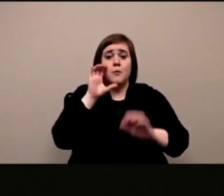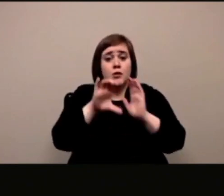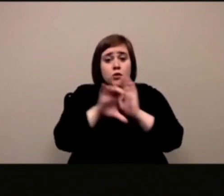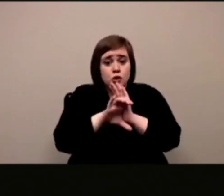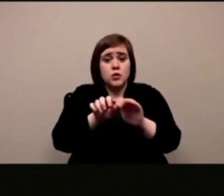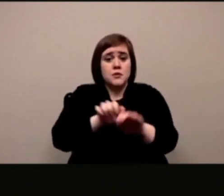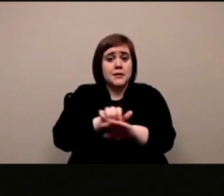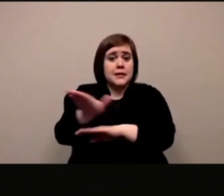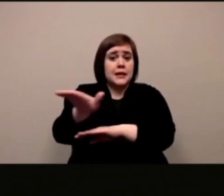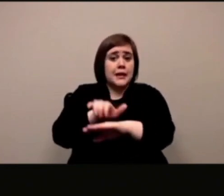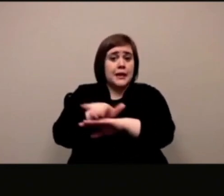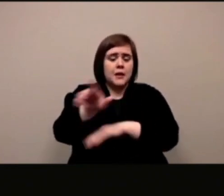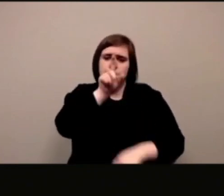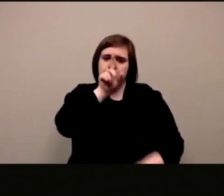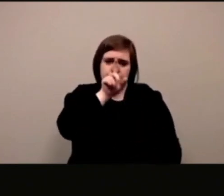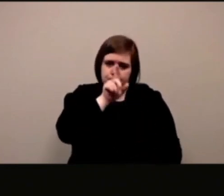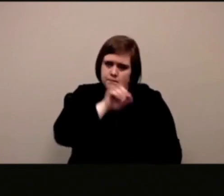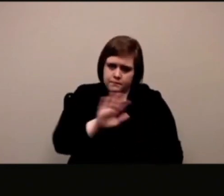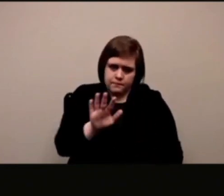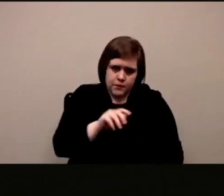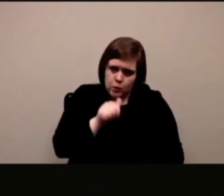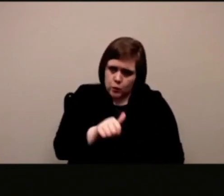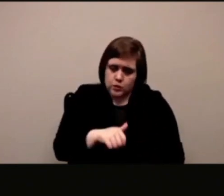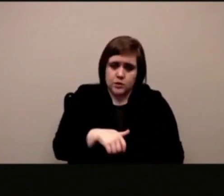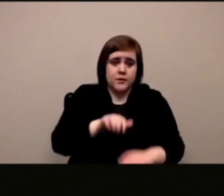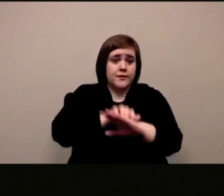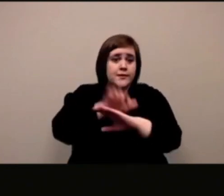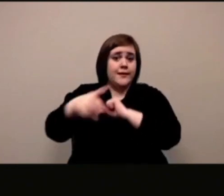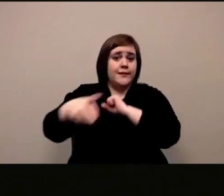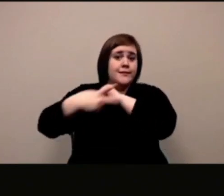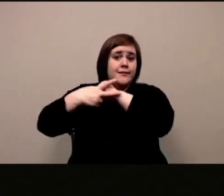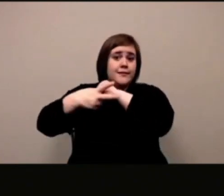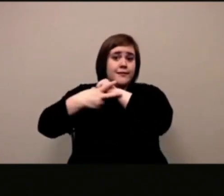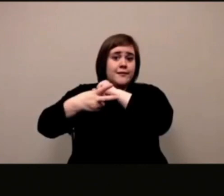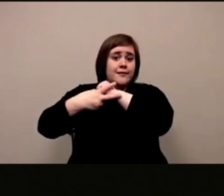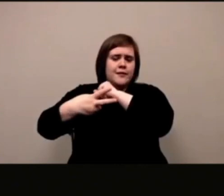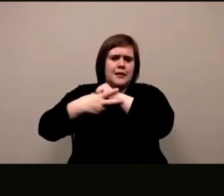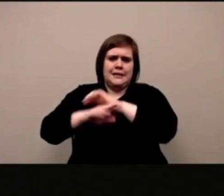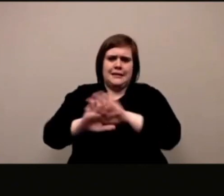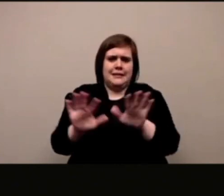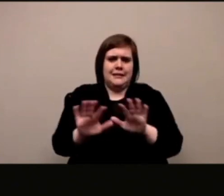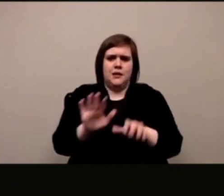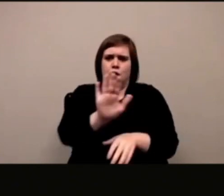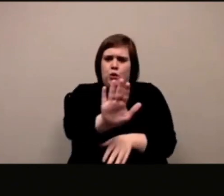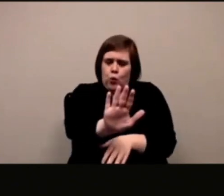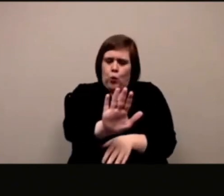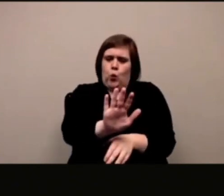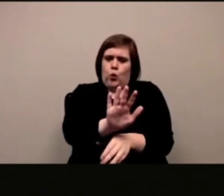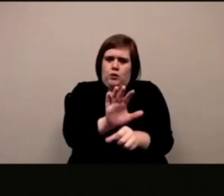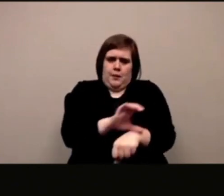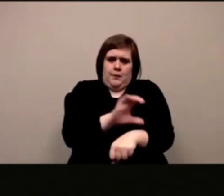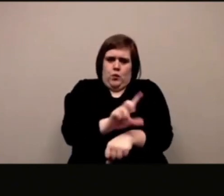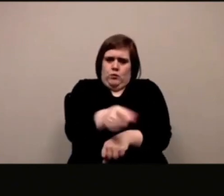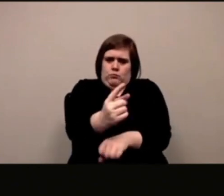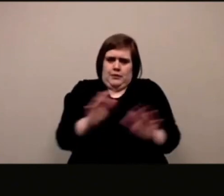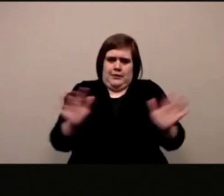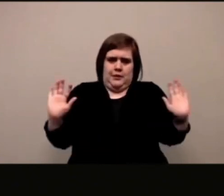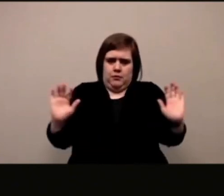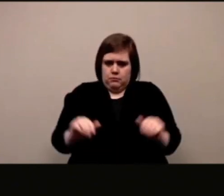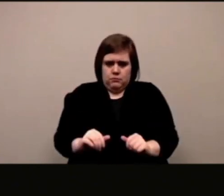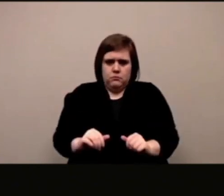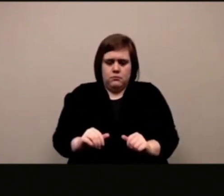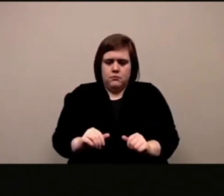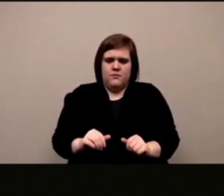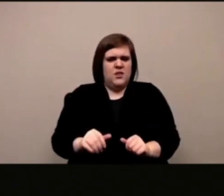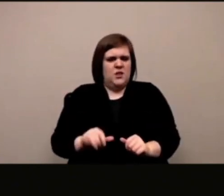anyone anywhere. They're not stored anywhere. It's all running locally on your computer. So